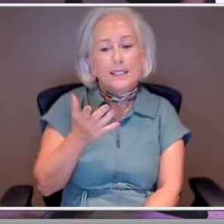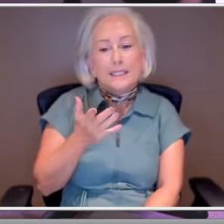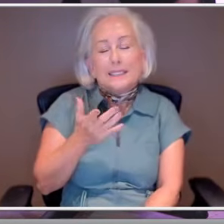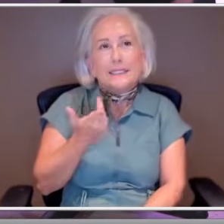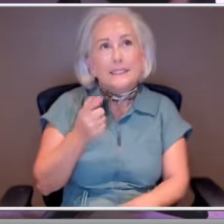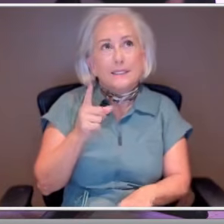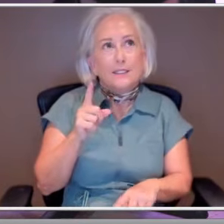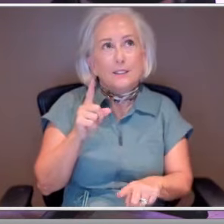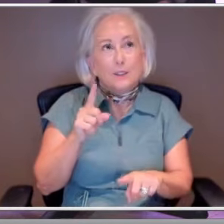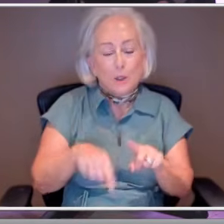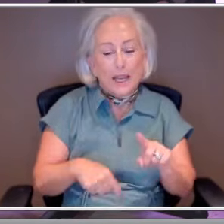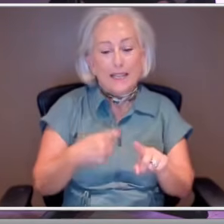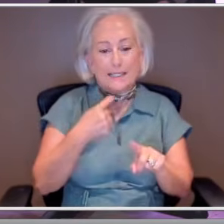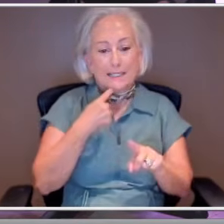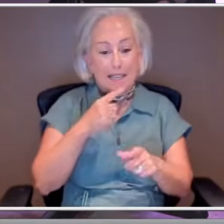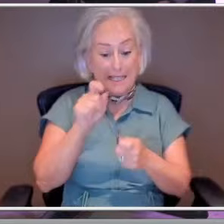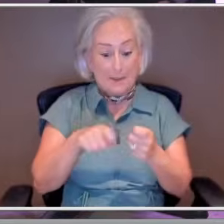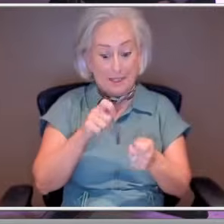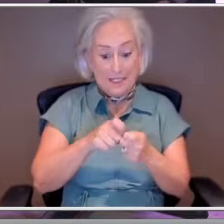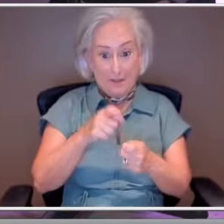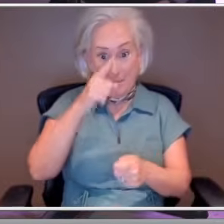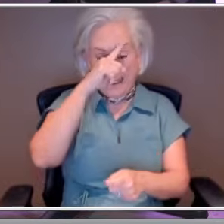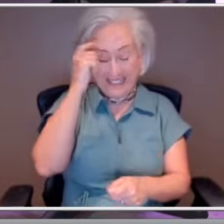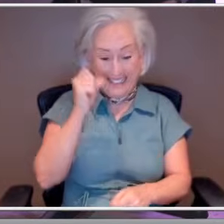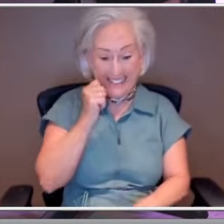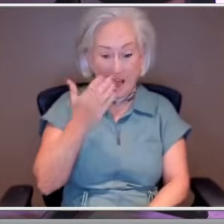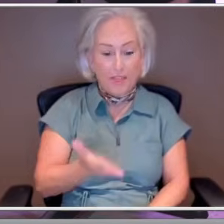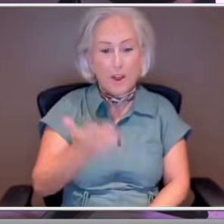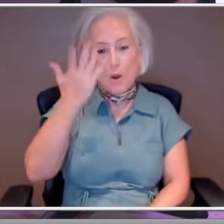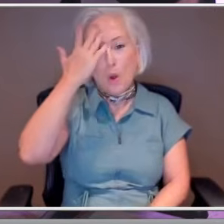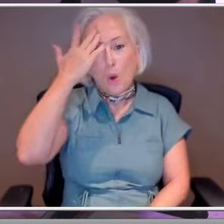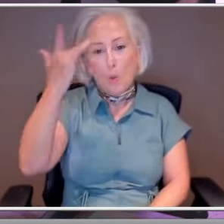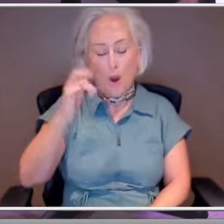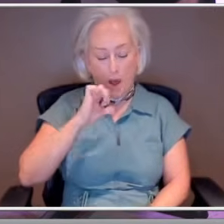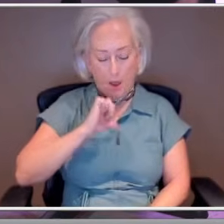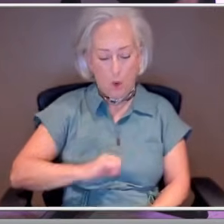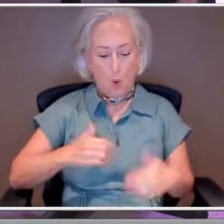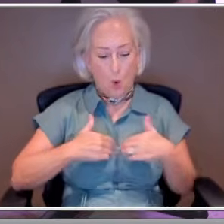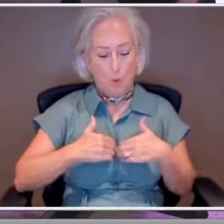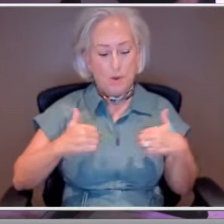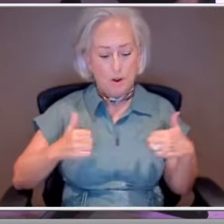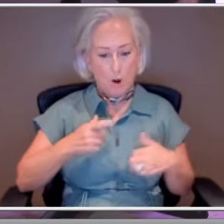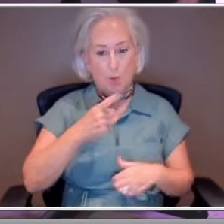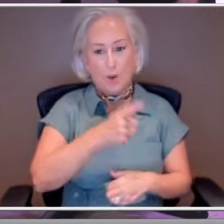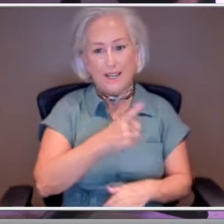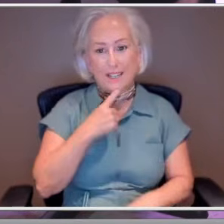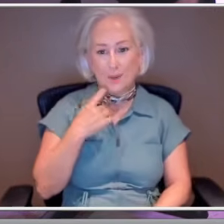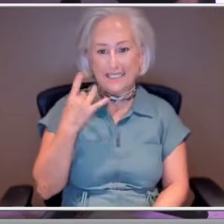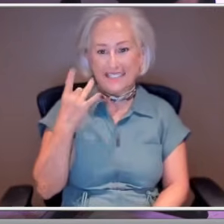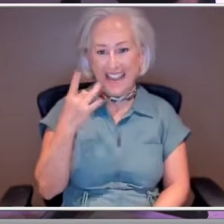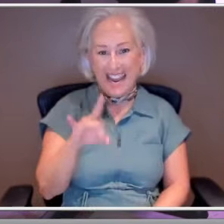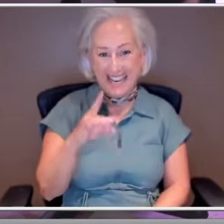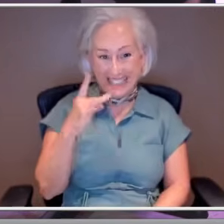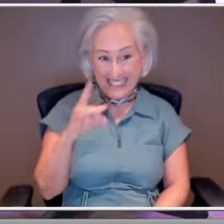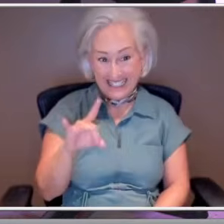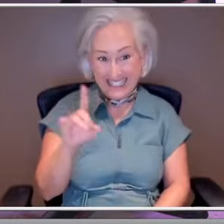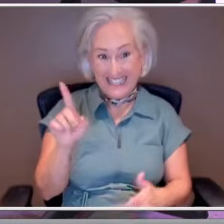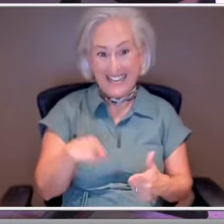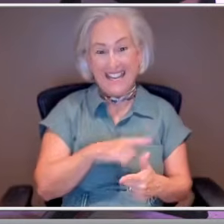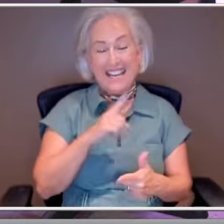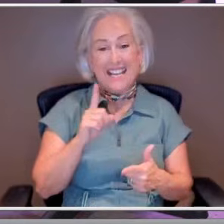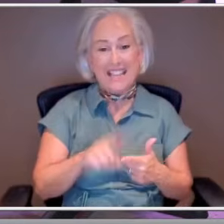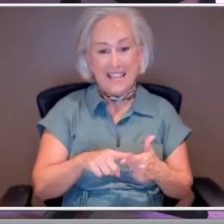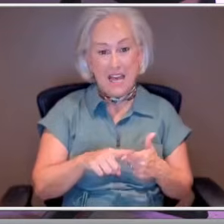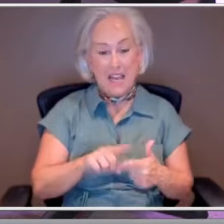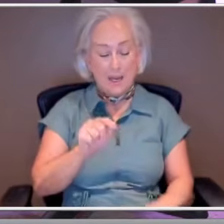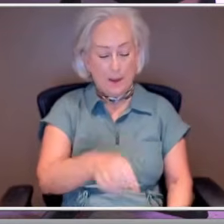part specifically because you weren't there, but why would it be open heart when he's 18 and then cath lab